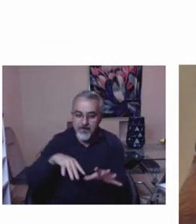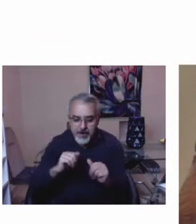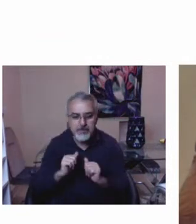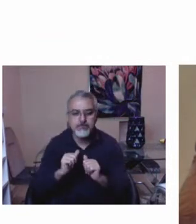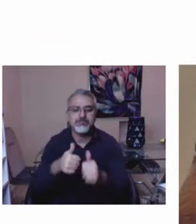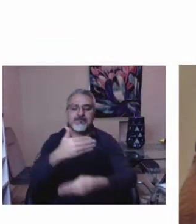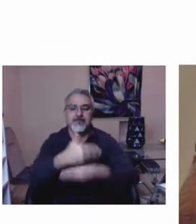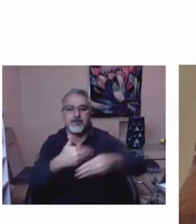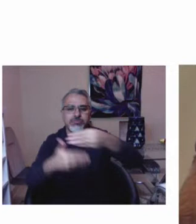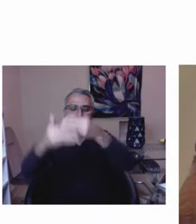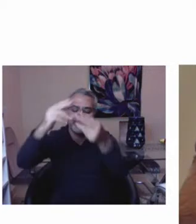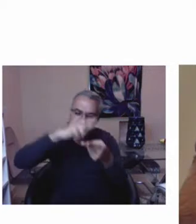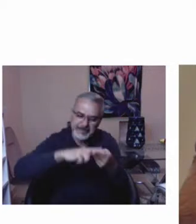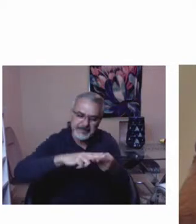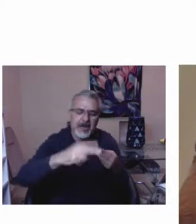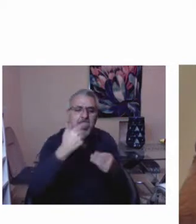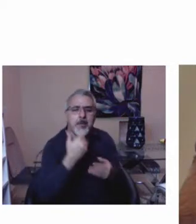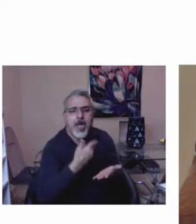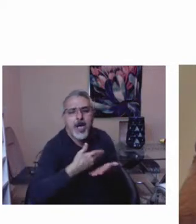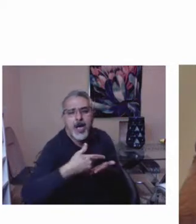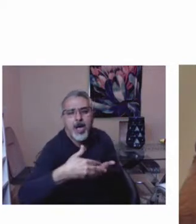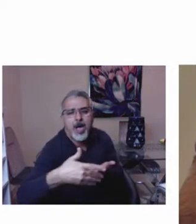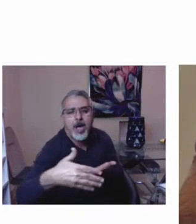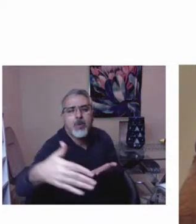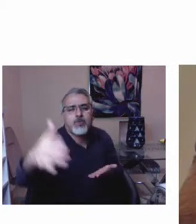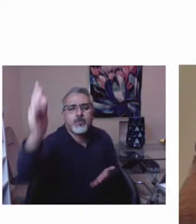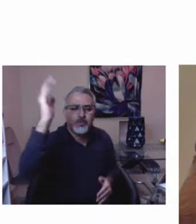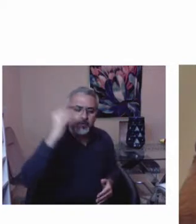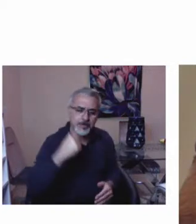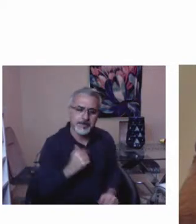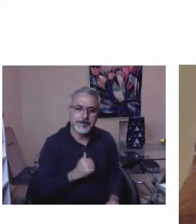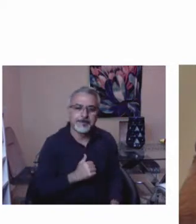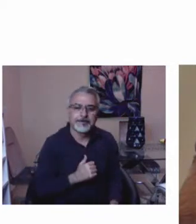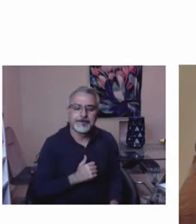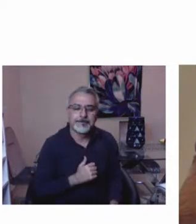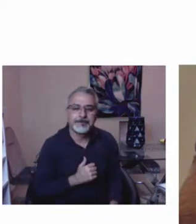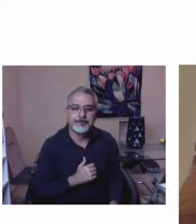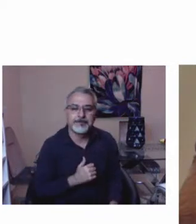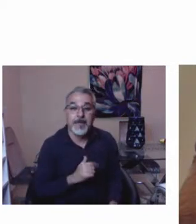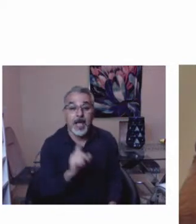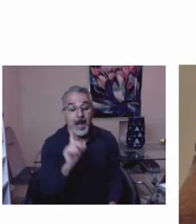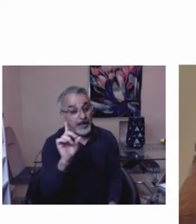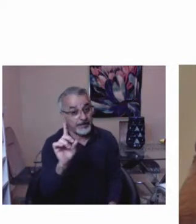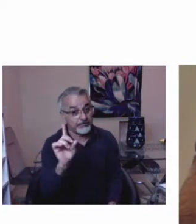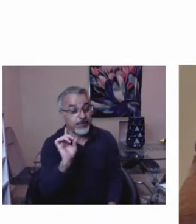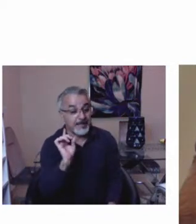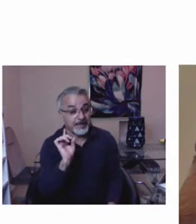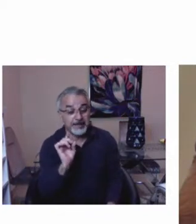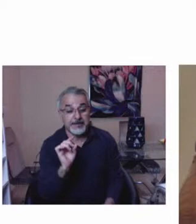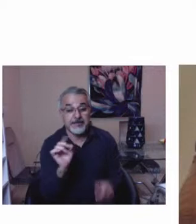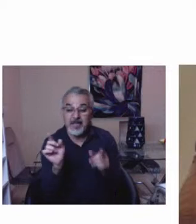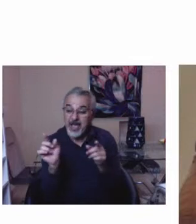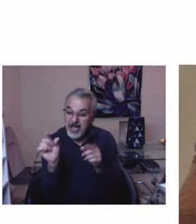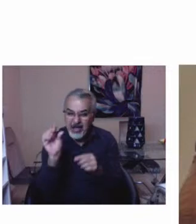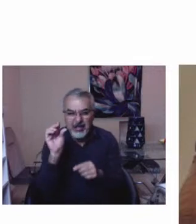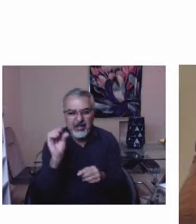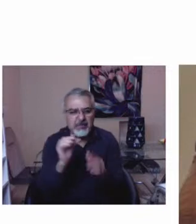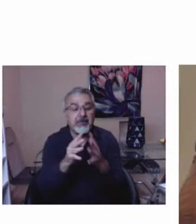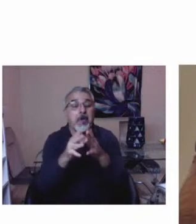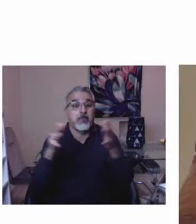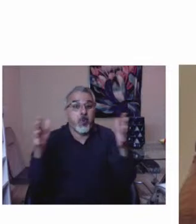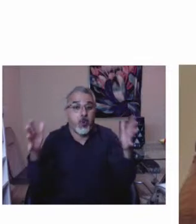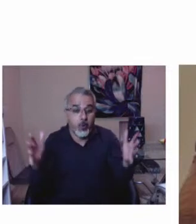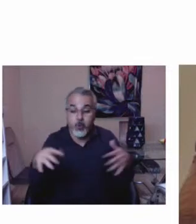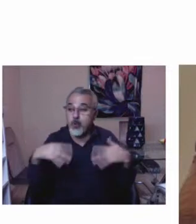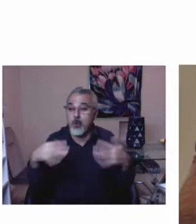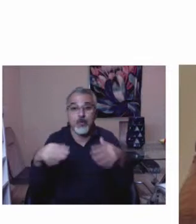But not a few have also expressed frustration at the increasing at the inaccessibility